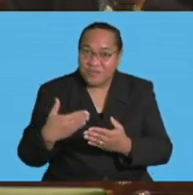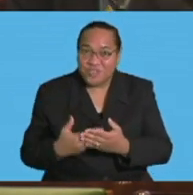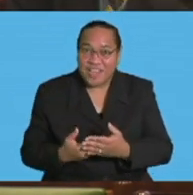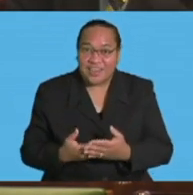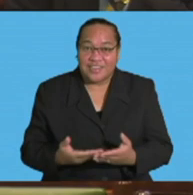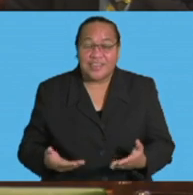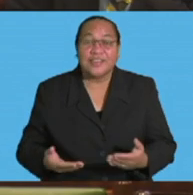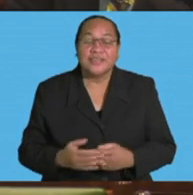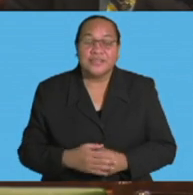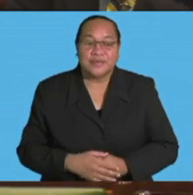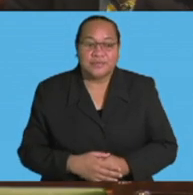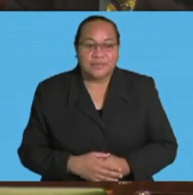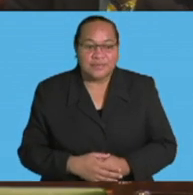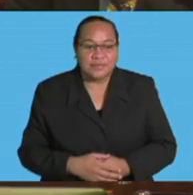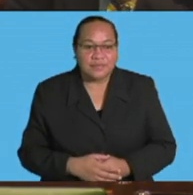Honorable Speaker,